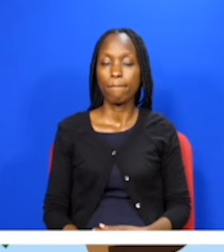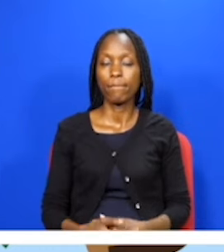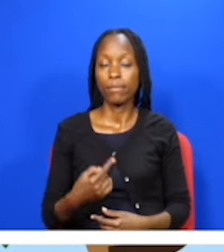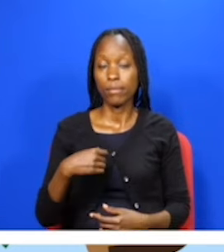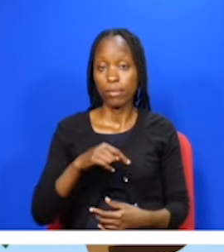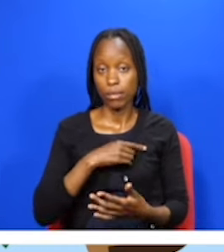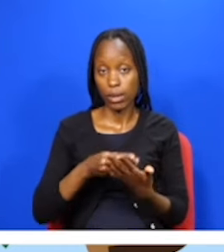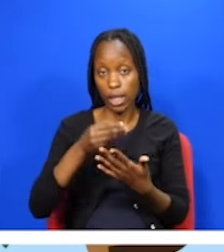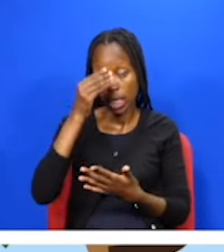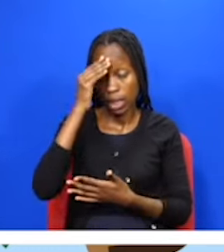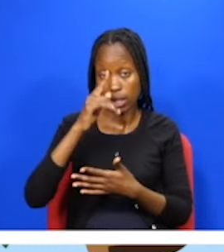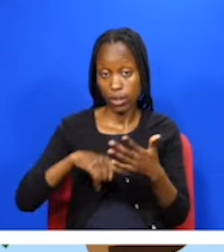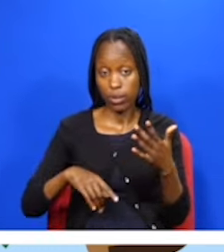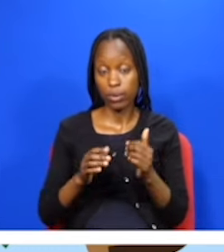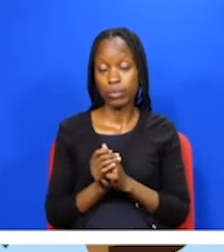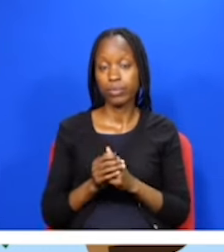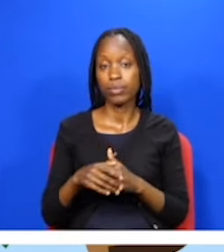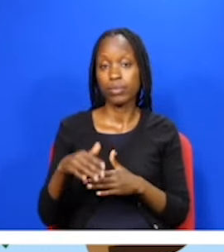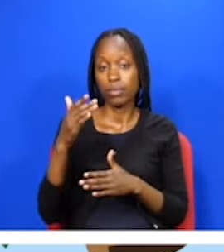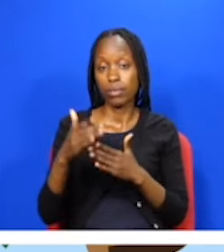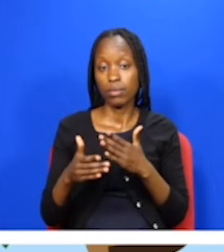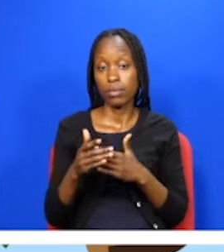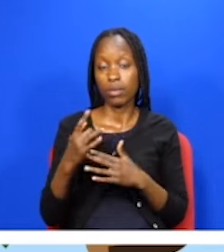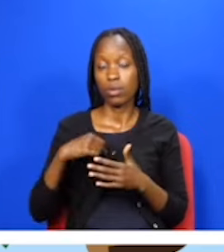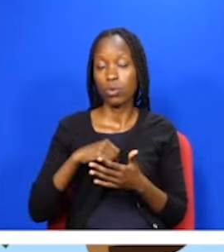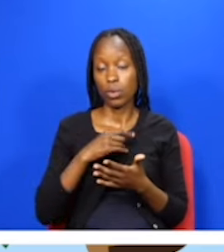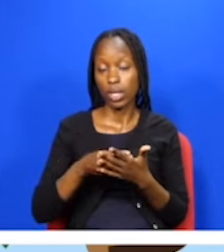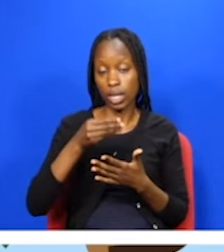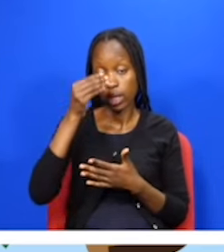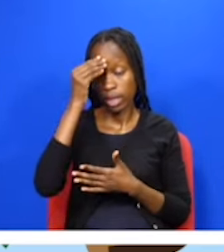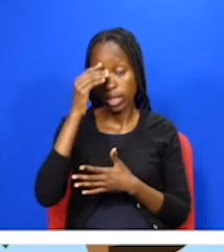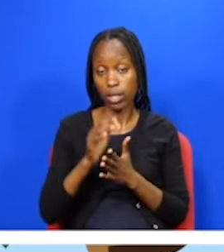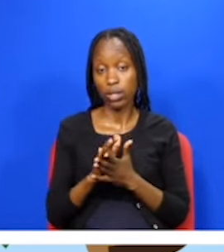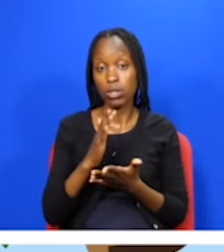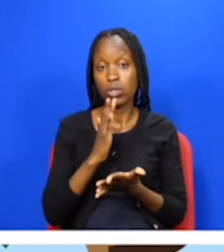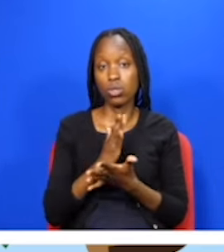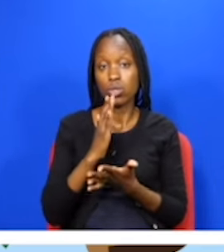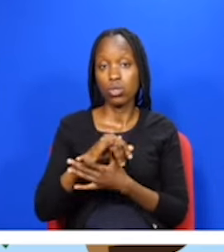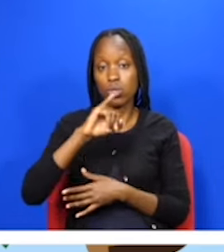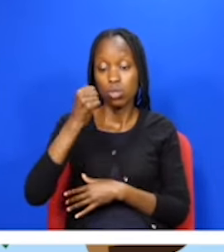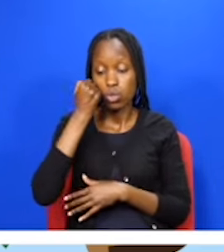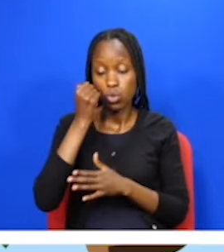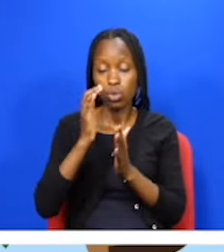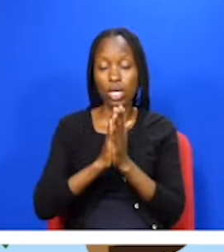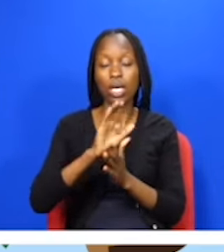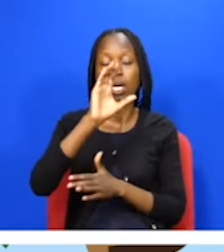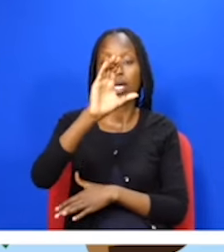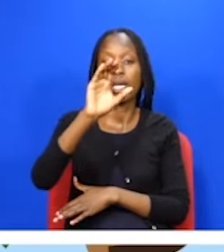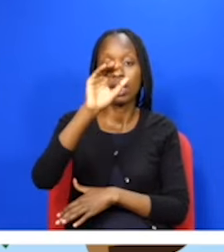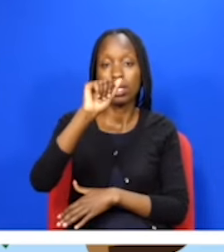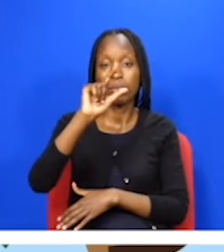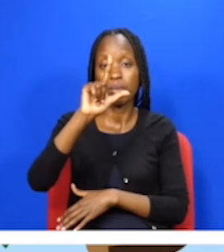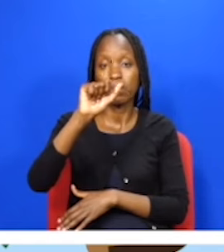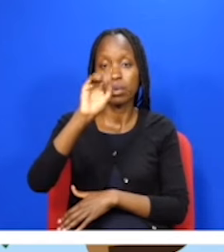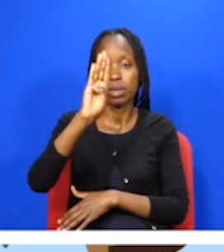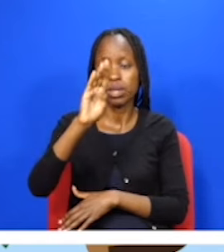what have we learned? In conclusion, we have learned that although Joshua and Caleb saw scary